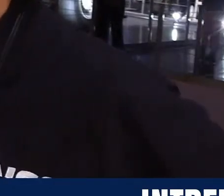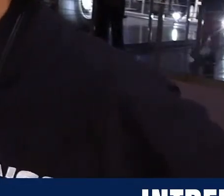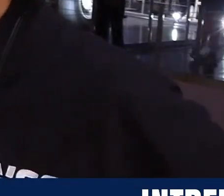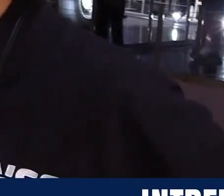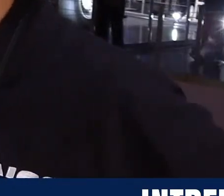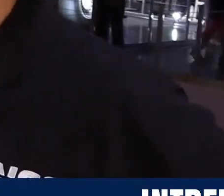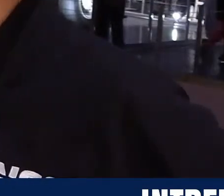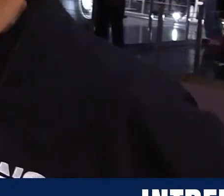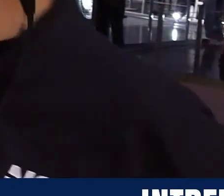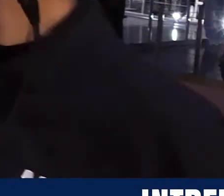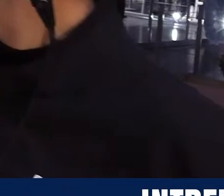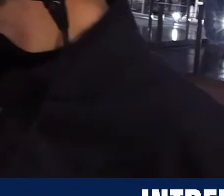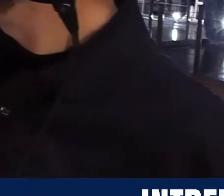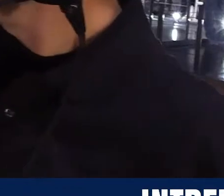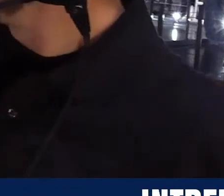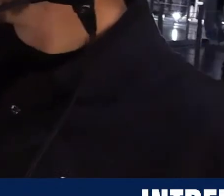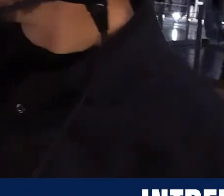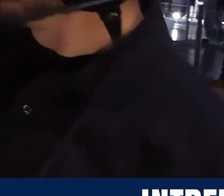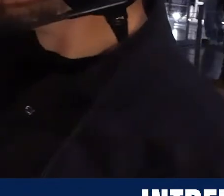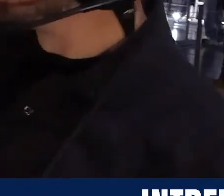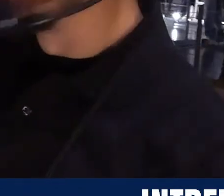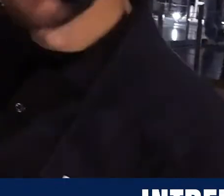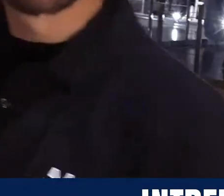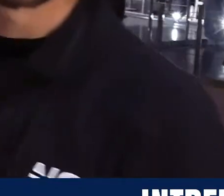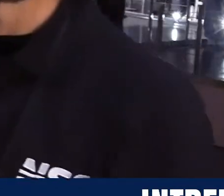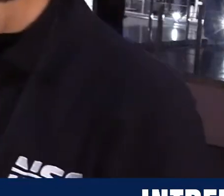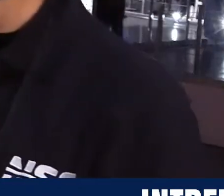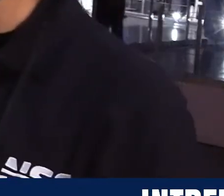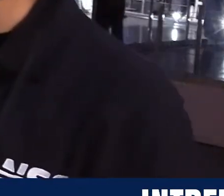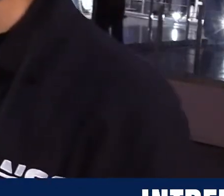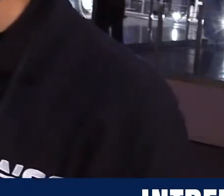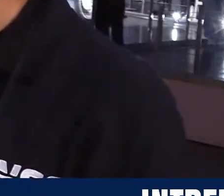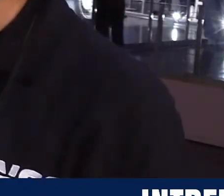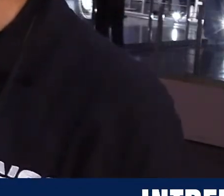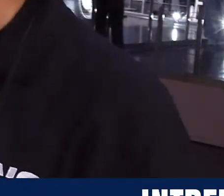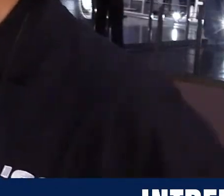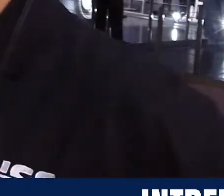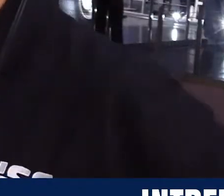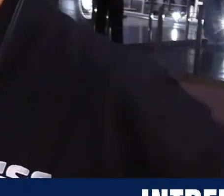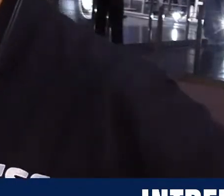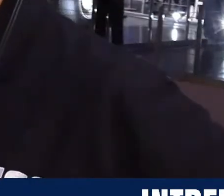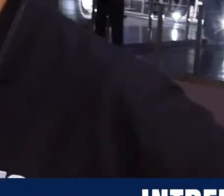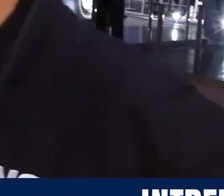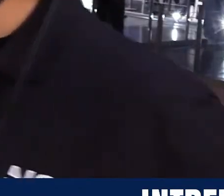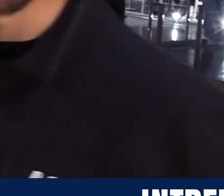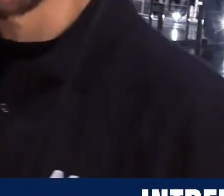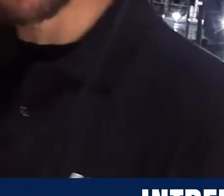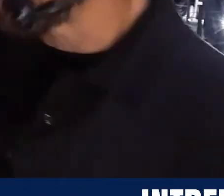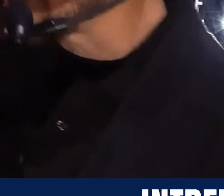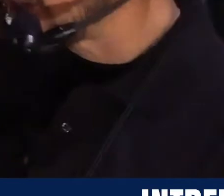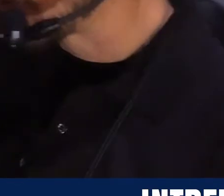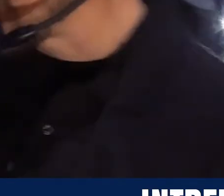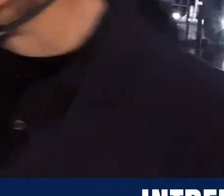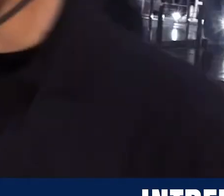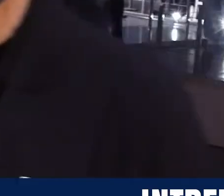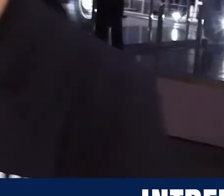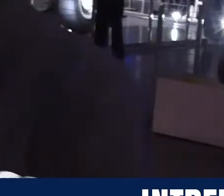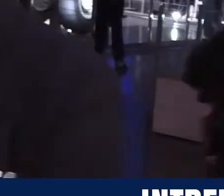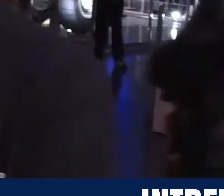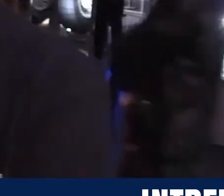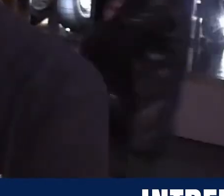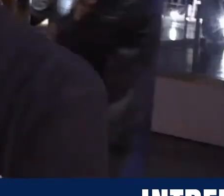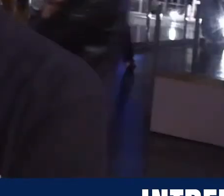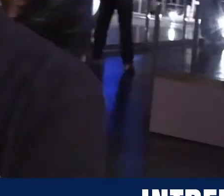that's happening. But I'm John Gallo. And I'm Alicia Siegel. And we will see you nerds later. Now I just have to like awkwardly come over